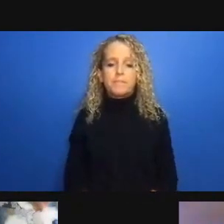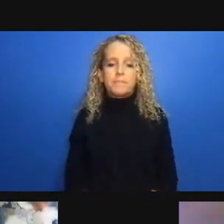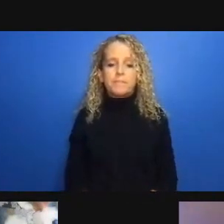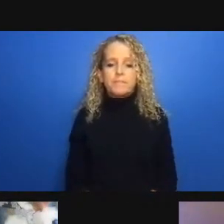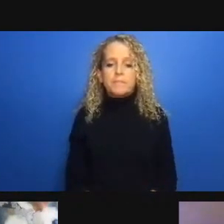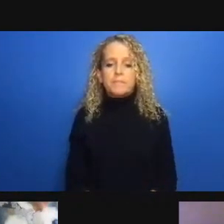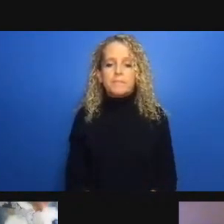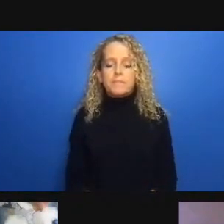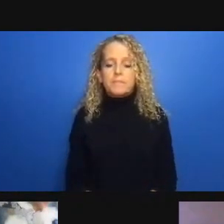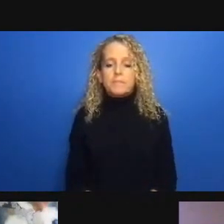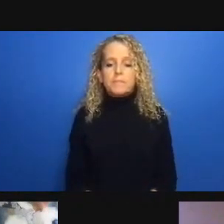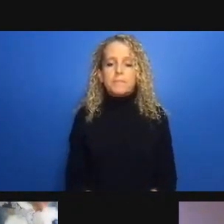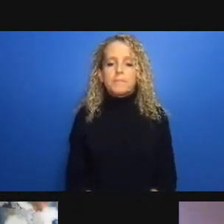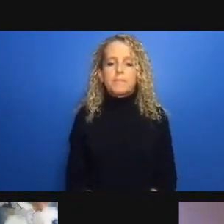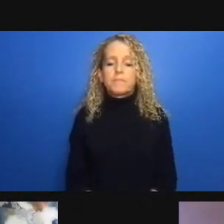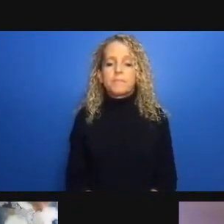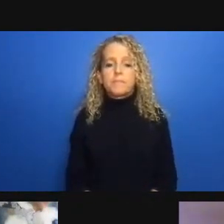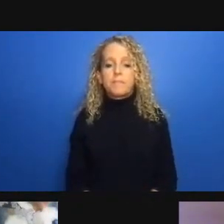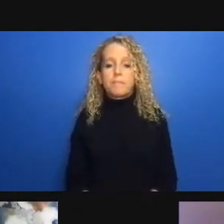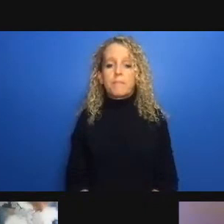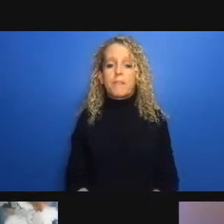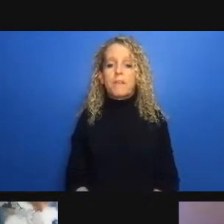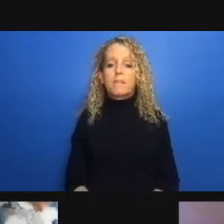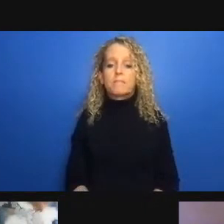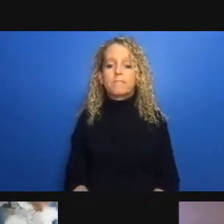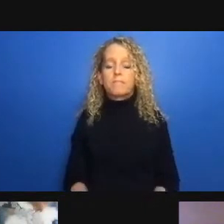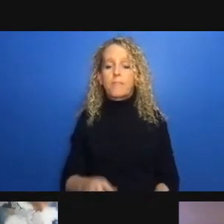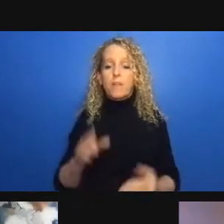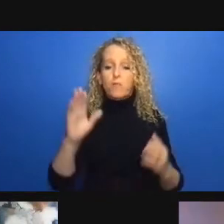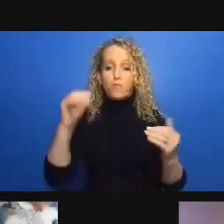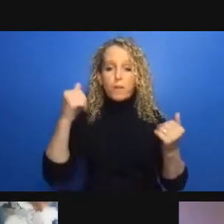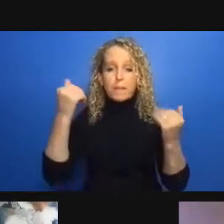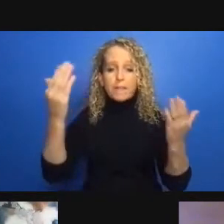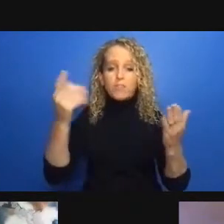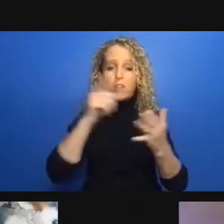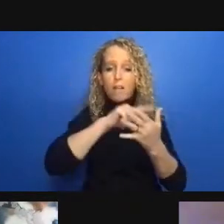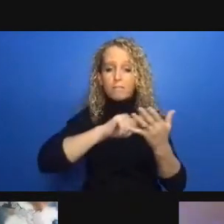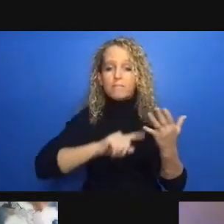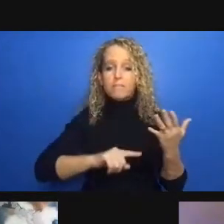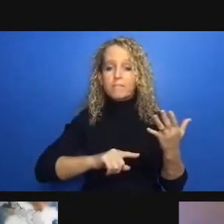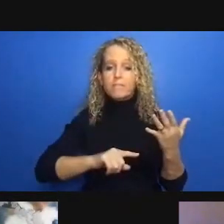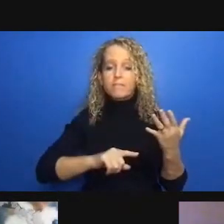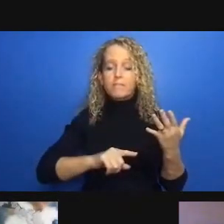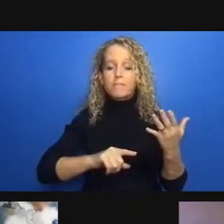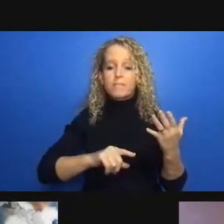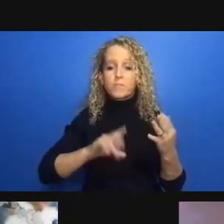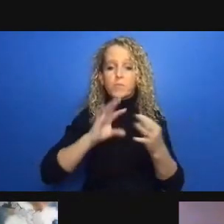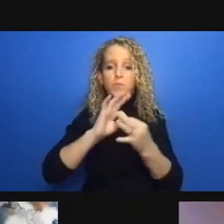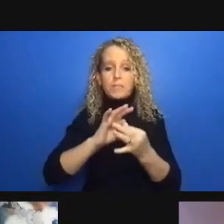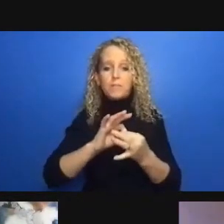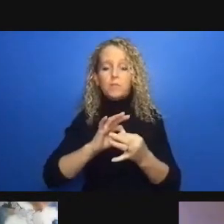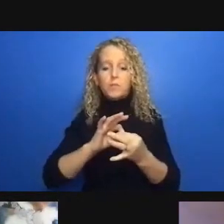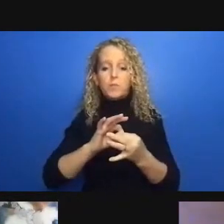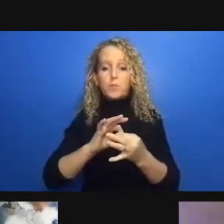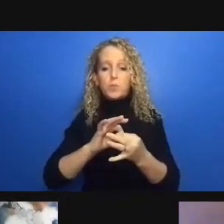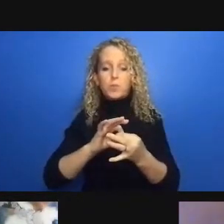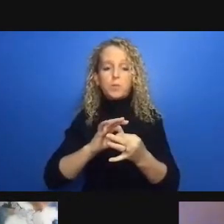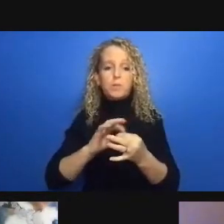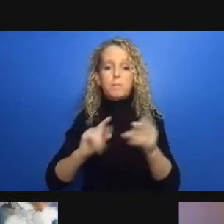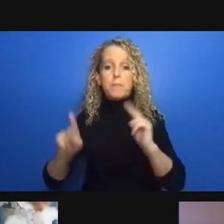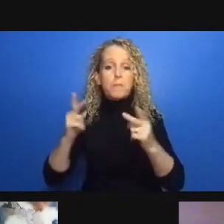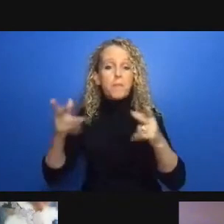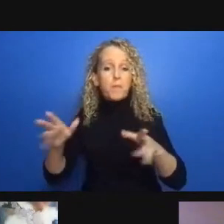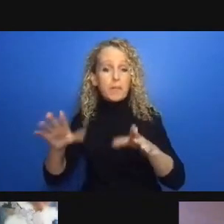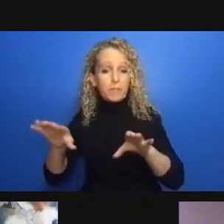what has been recommended is building on good efforts elsewhere. So here we have